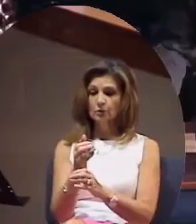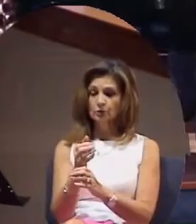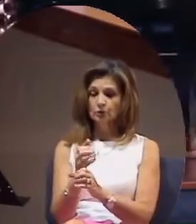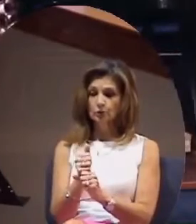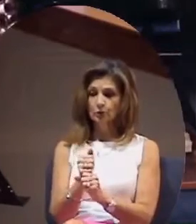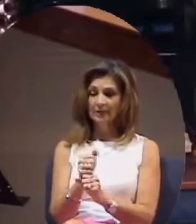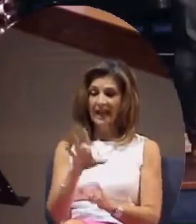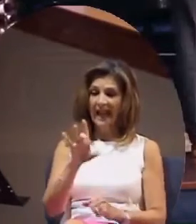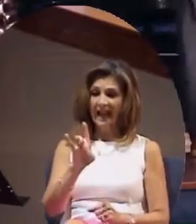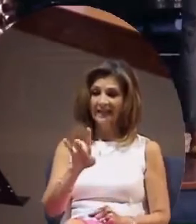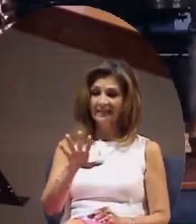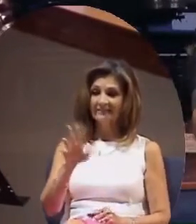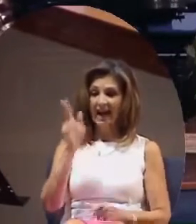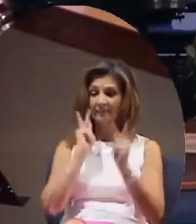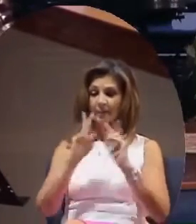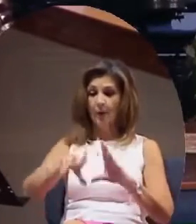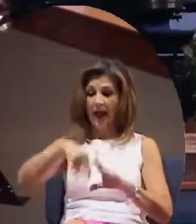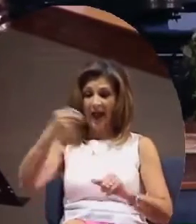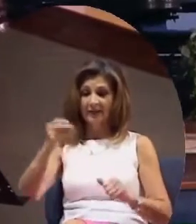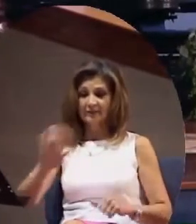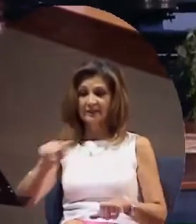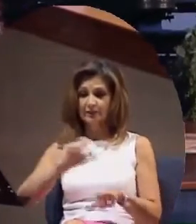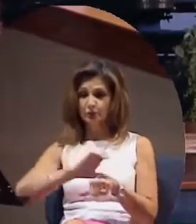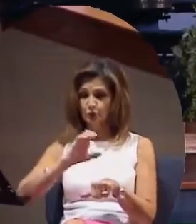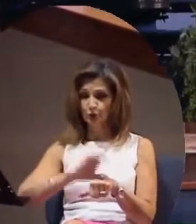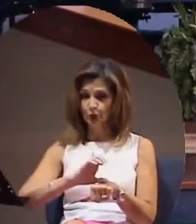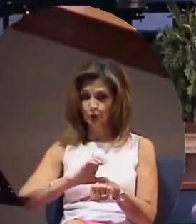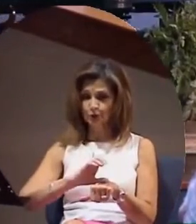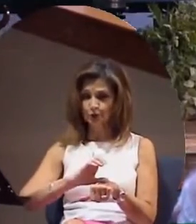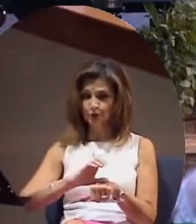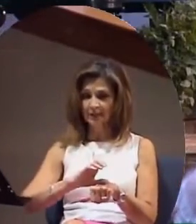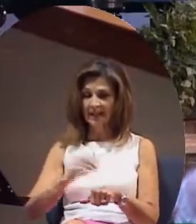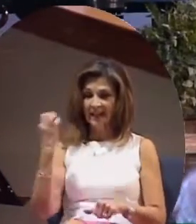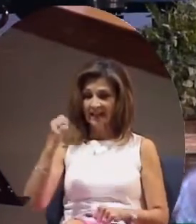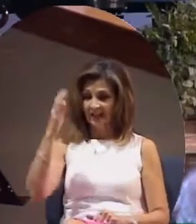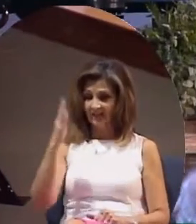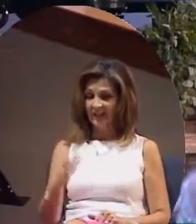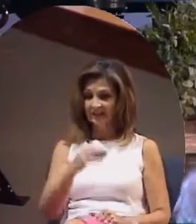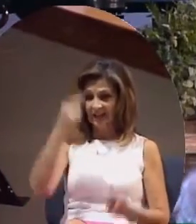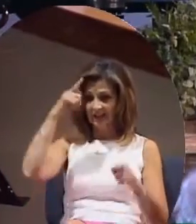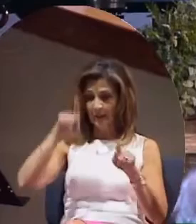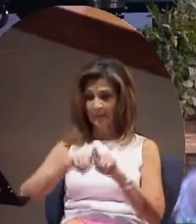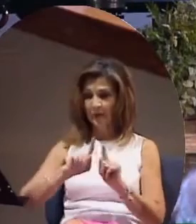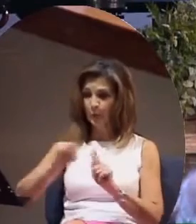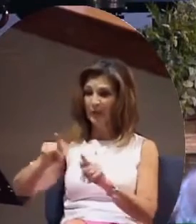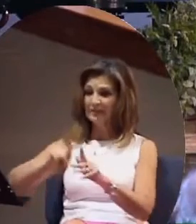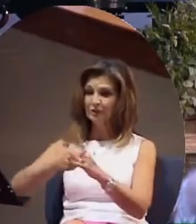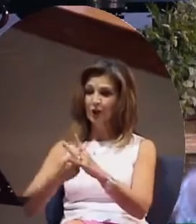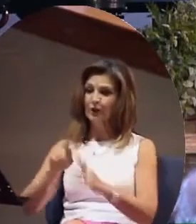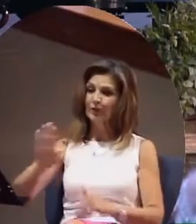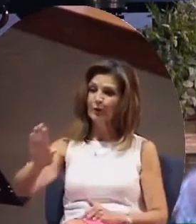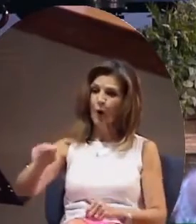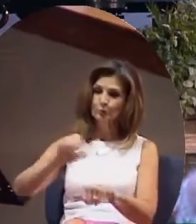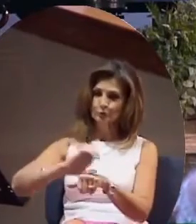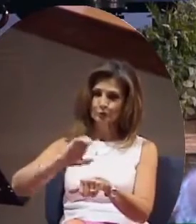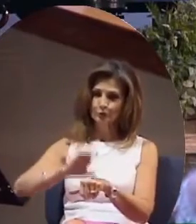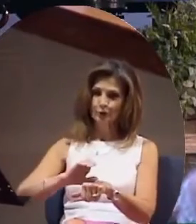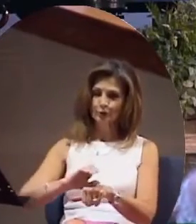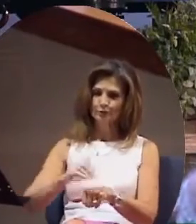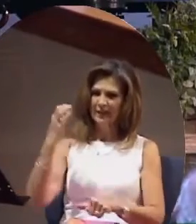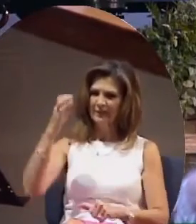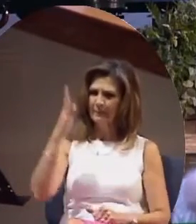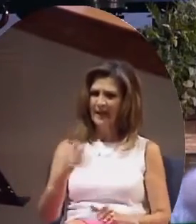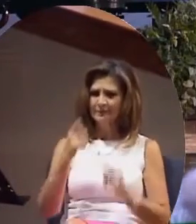took 85 people out of his church, and the evangelist and his brother went and started the church. And the pastor wept